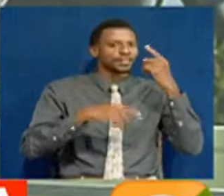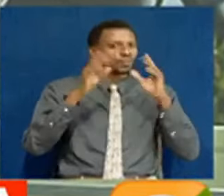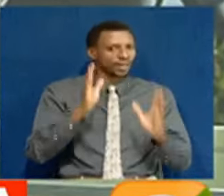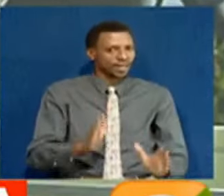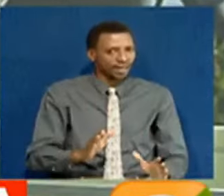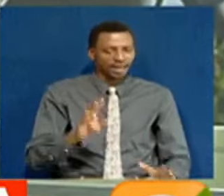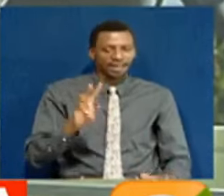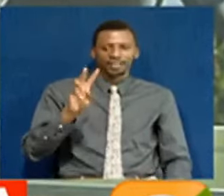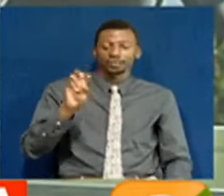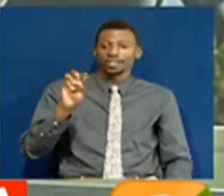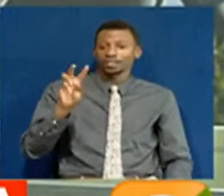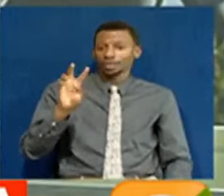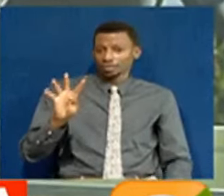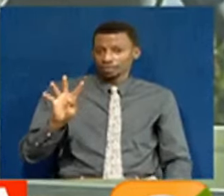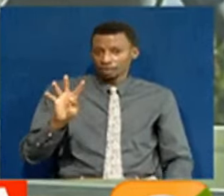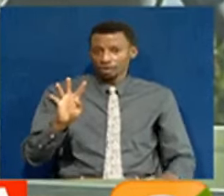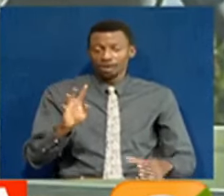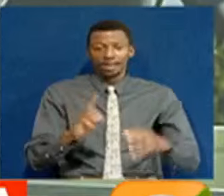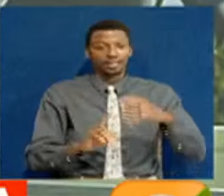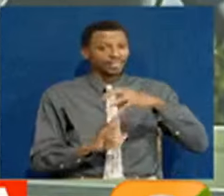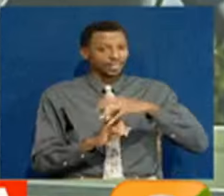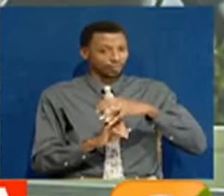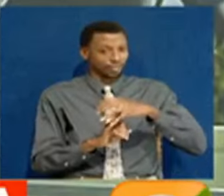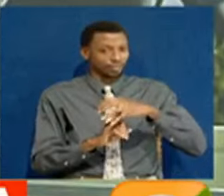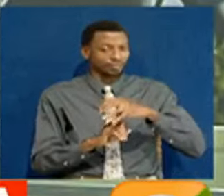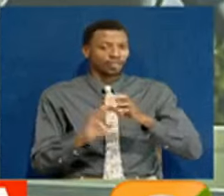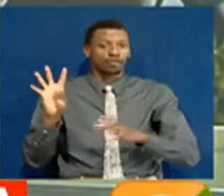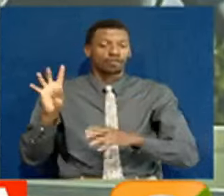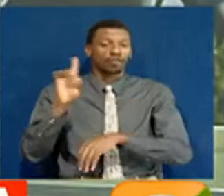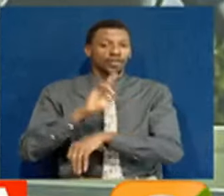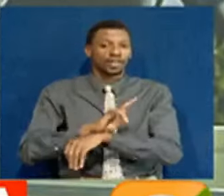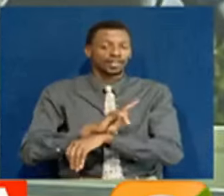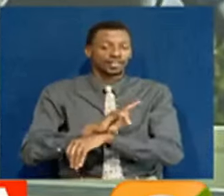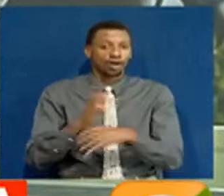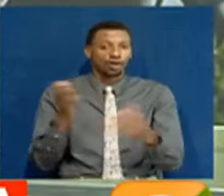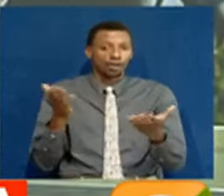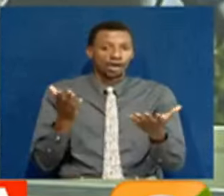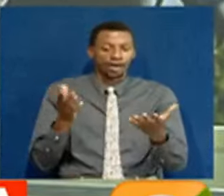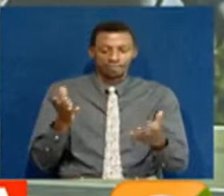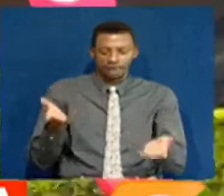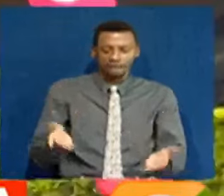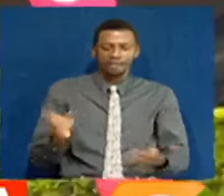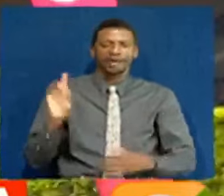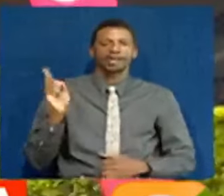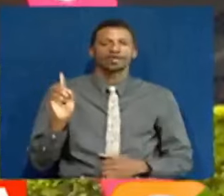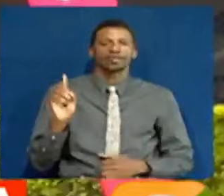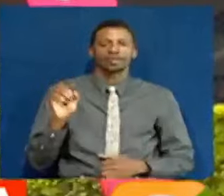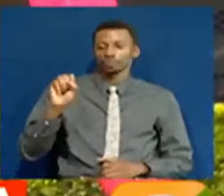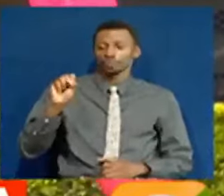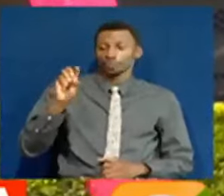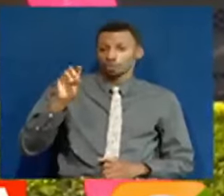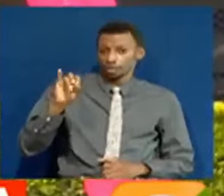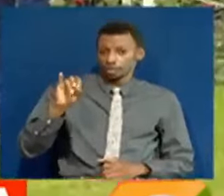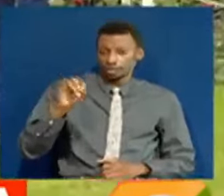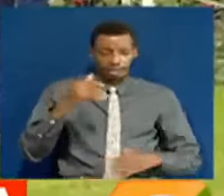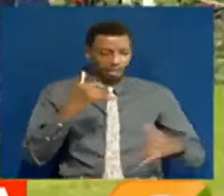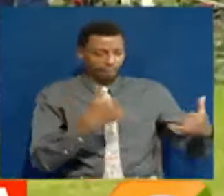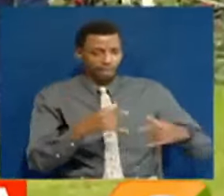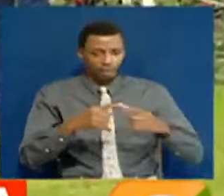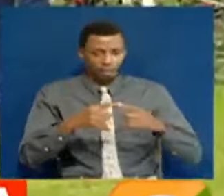Junior March Play Championship, played over 4 days at the Sigona Golf Club in Nairobi. Soni played against his close friend